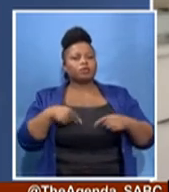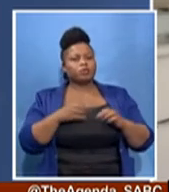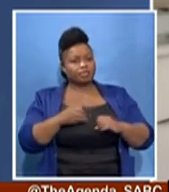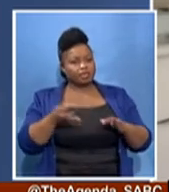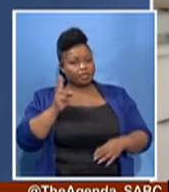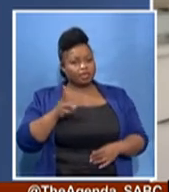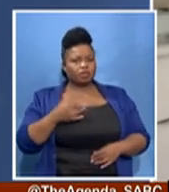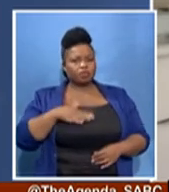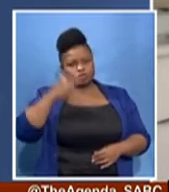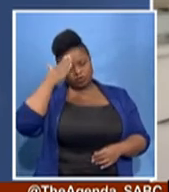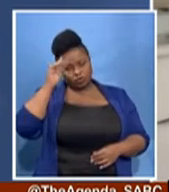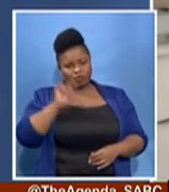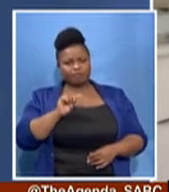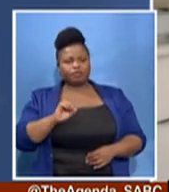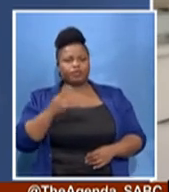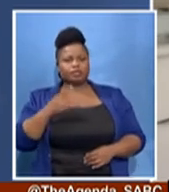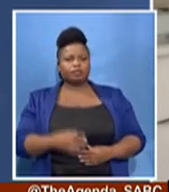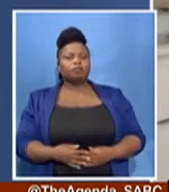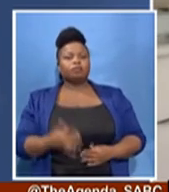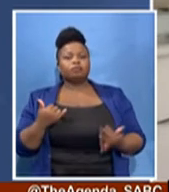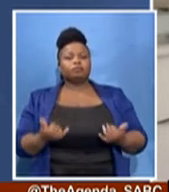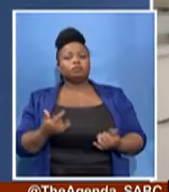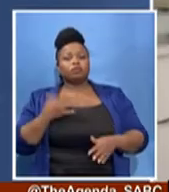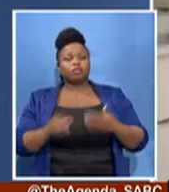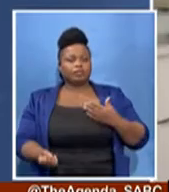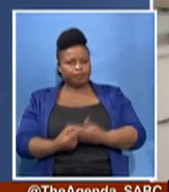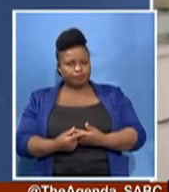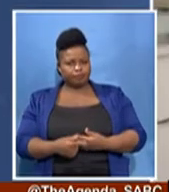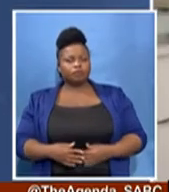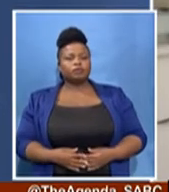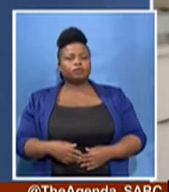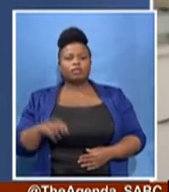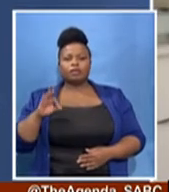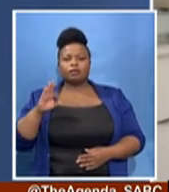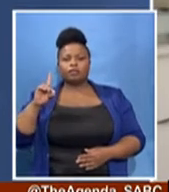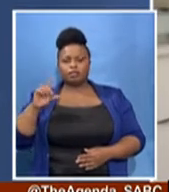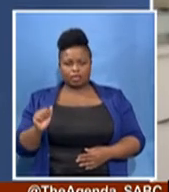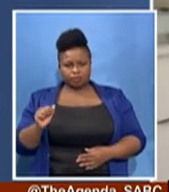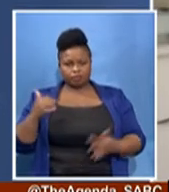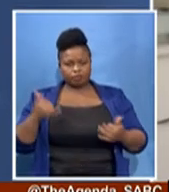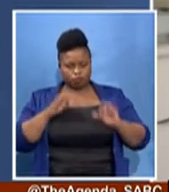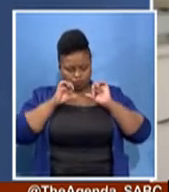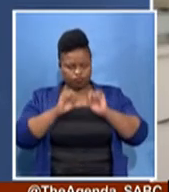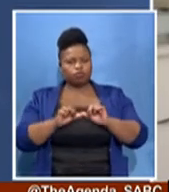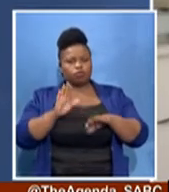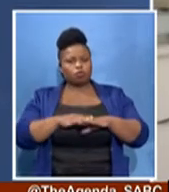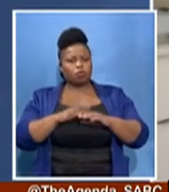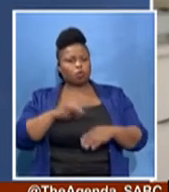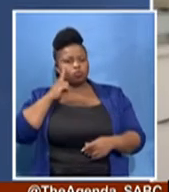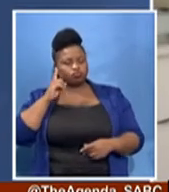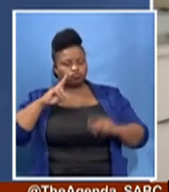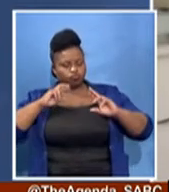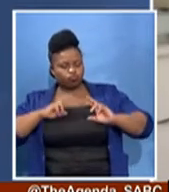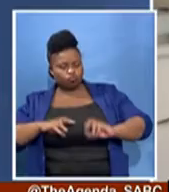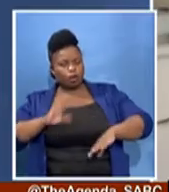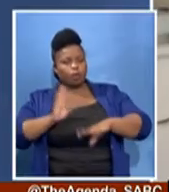happened now is that the Food and Drug Administration are continuing to look, but they've also started to make statements from the